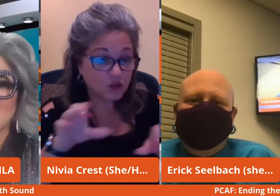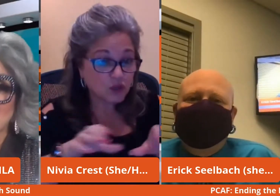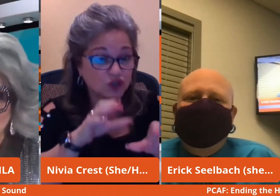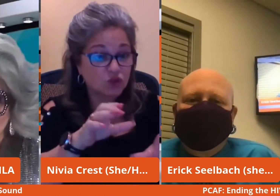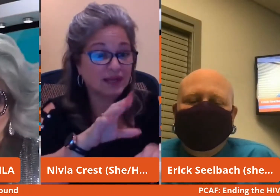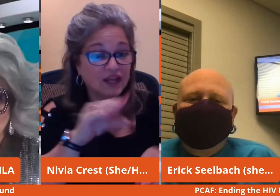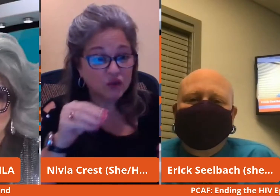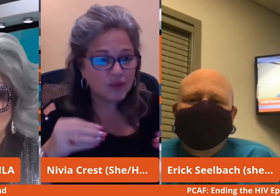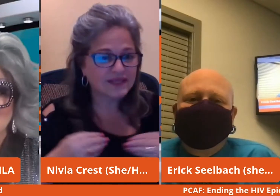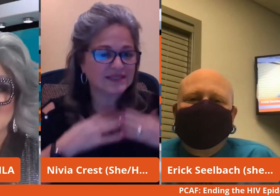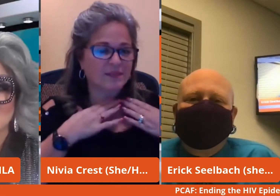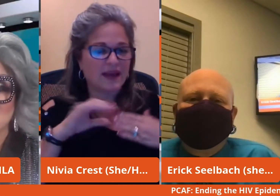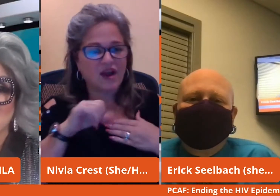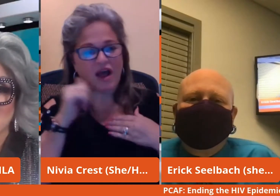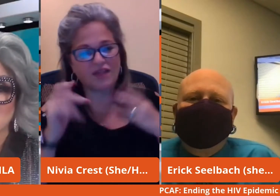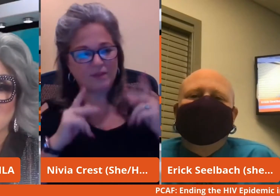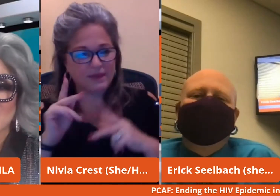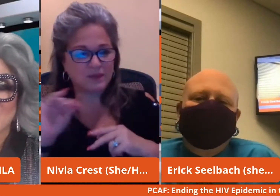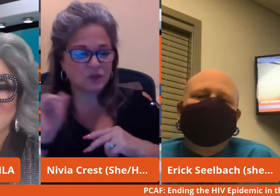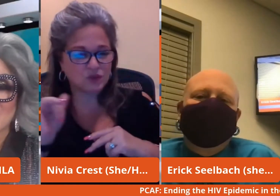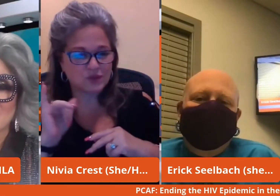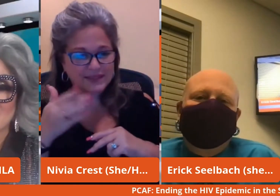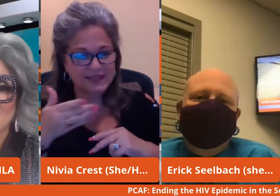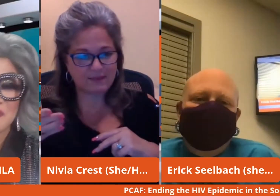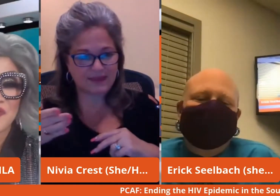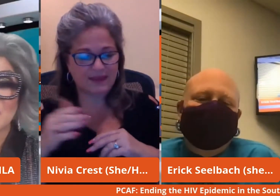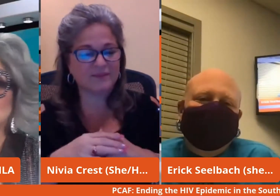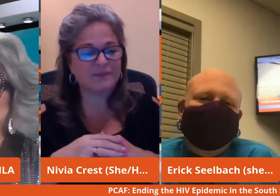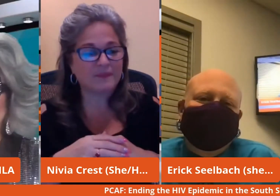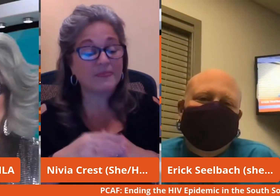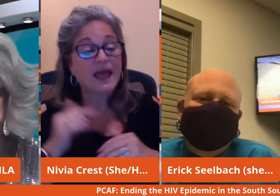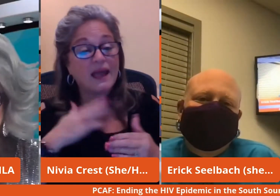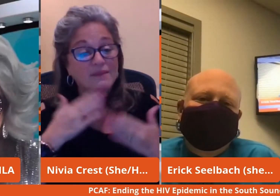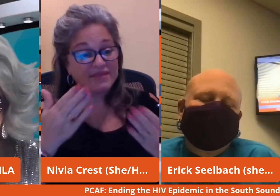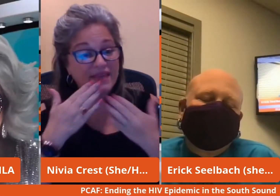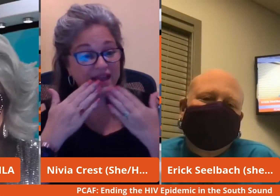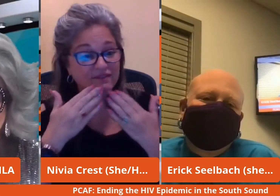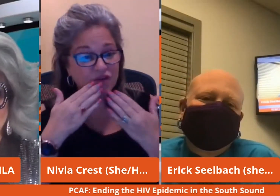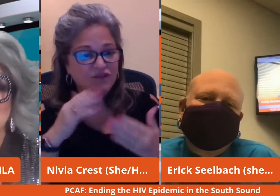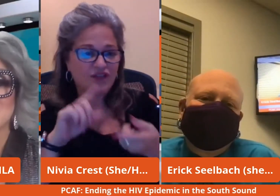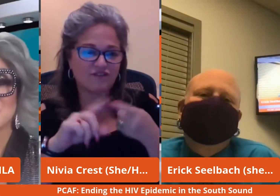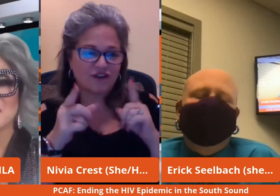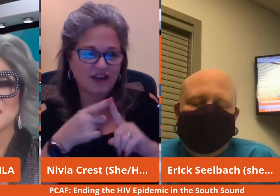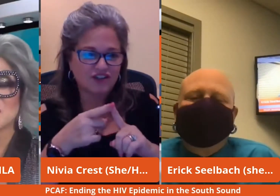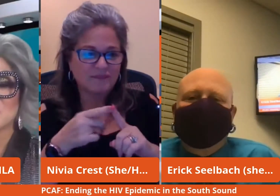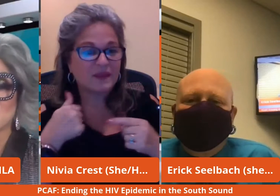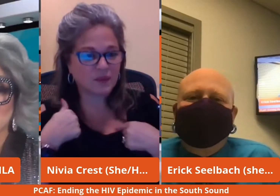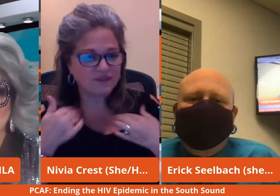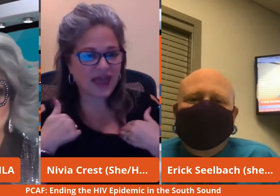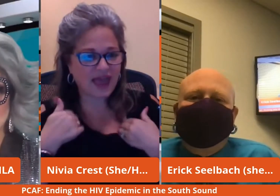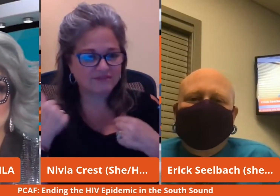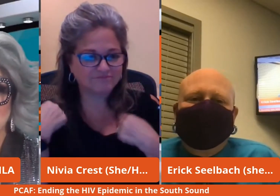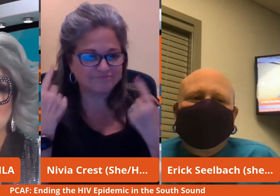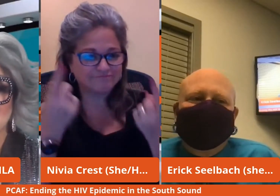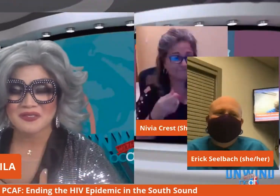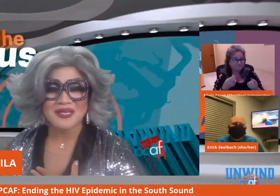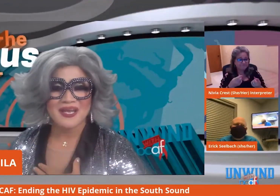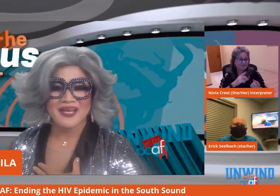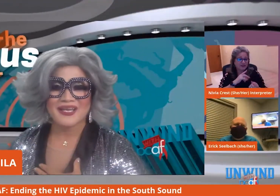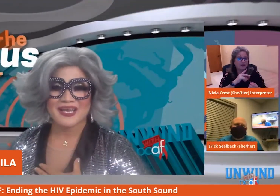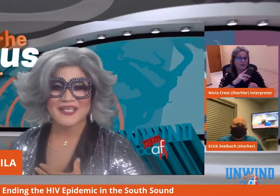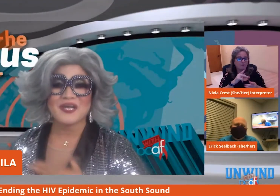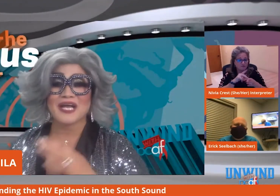you're inspiring others to do the same thing. I'm grateful for the friendship that we've had over the years, both professional and